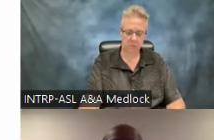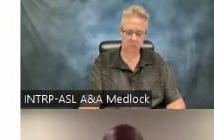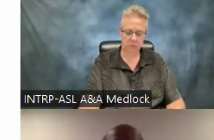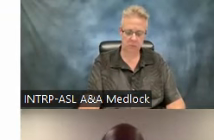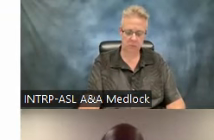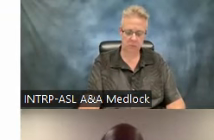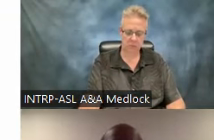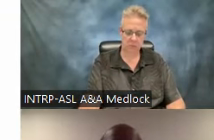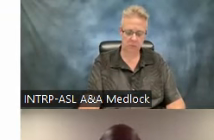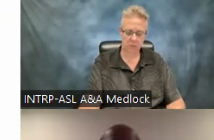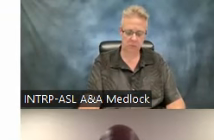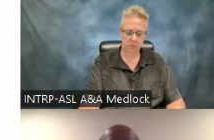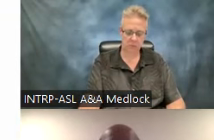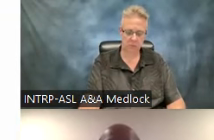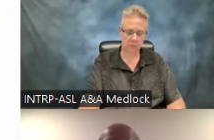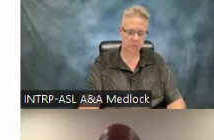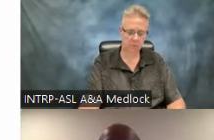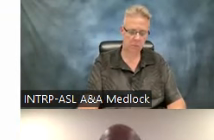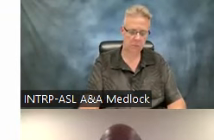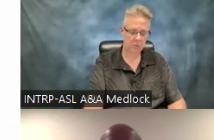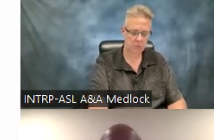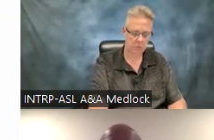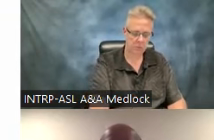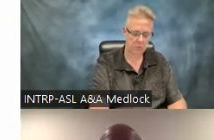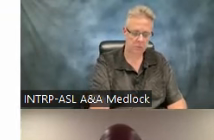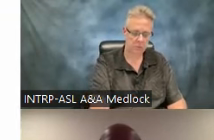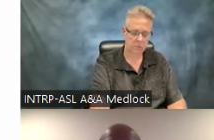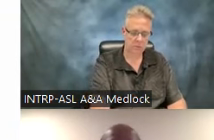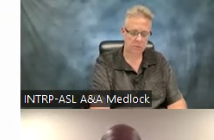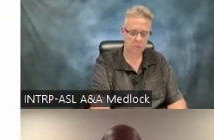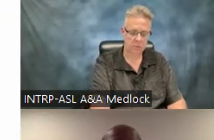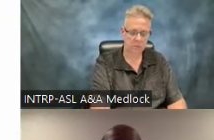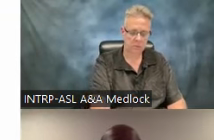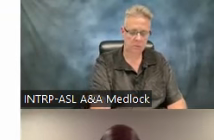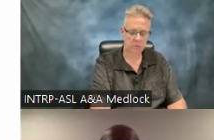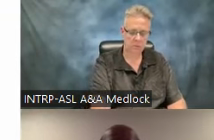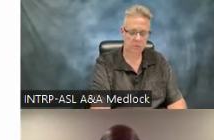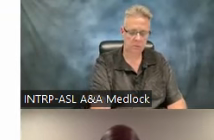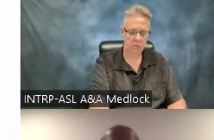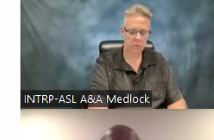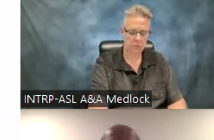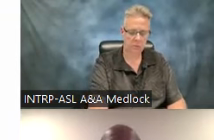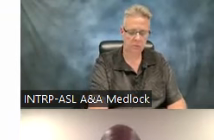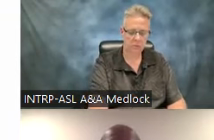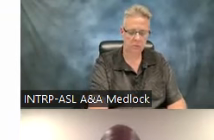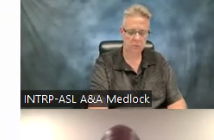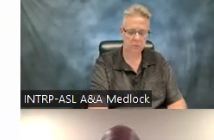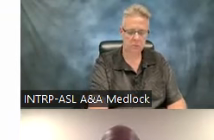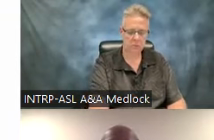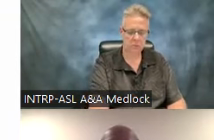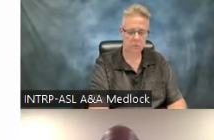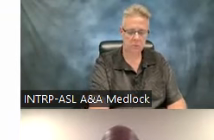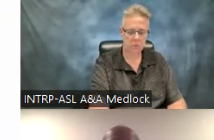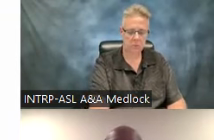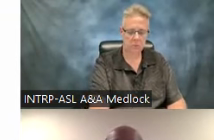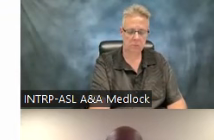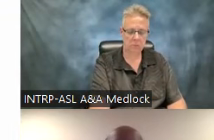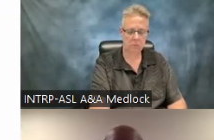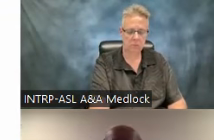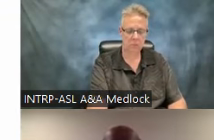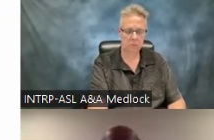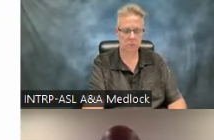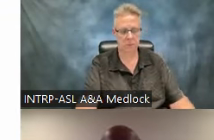by the applicable retention schedule set for sensitive information acquired throughout the course of investigation, as well as after investigation